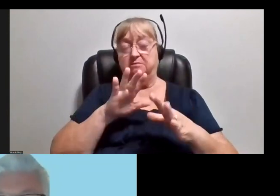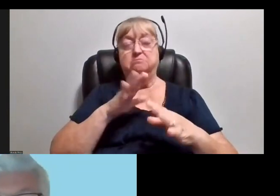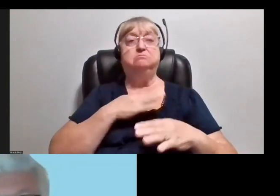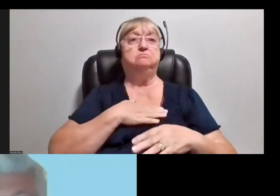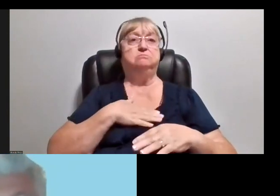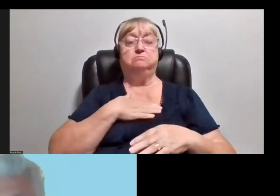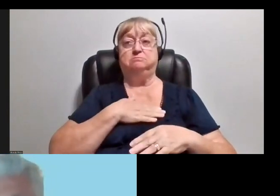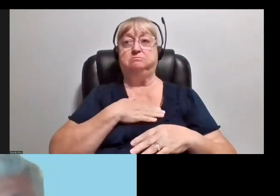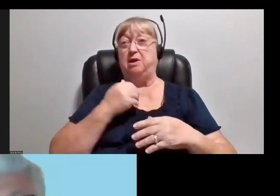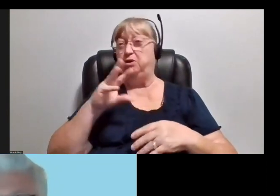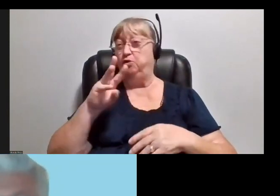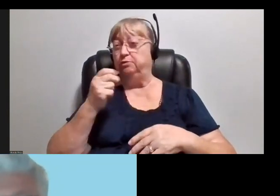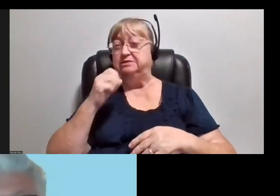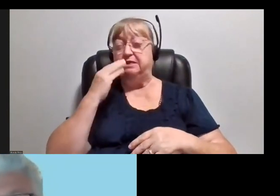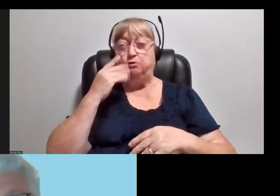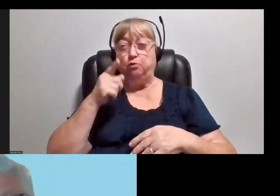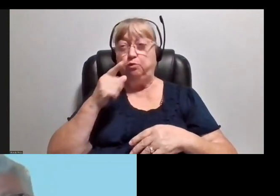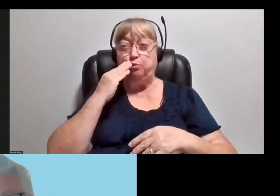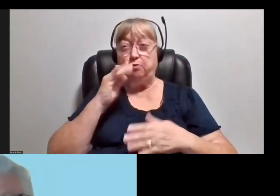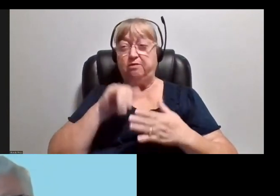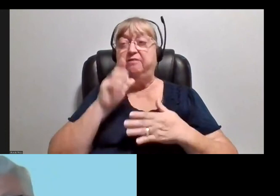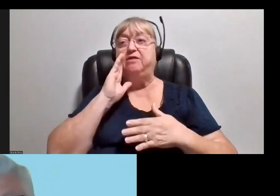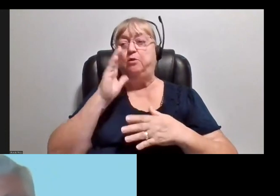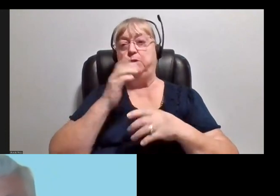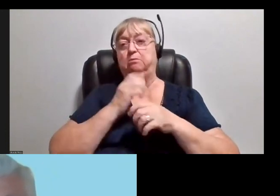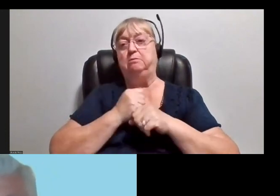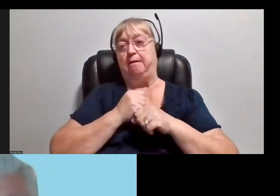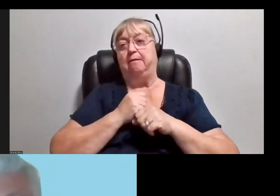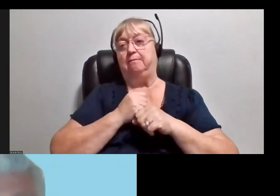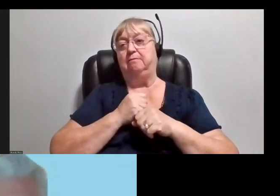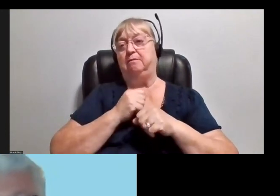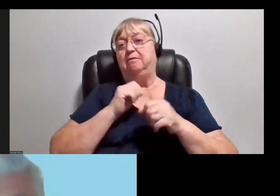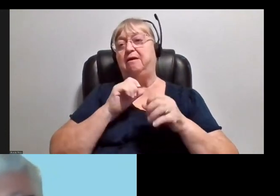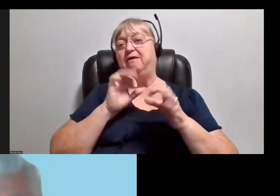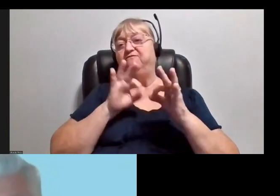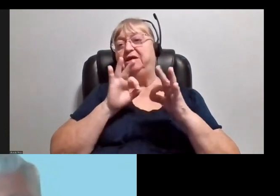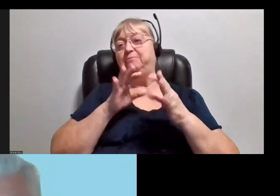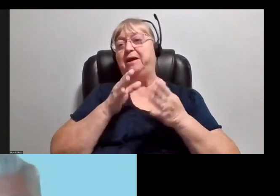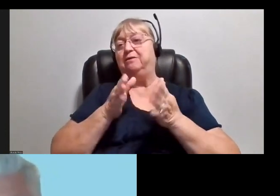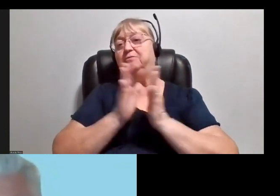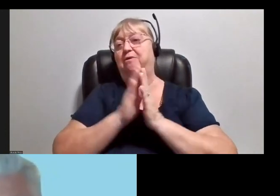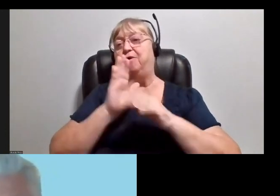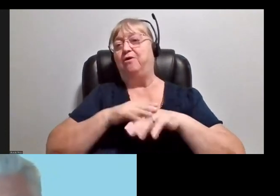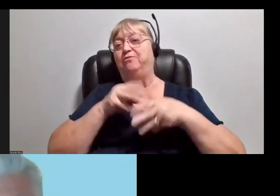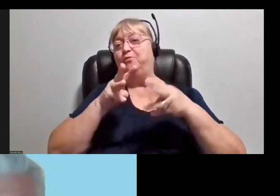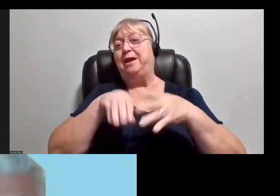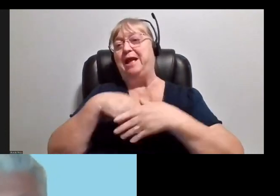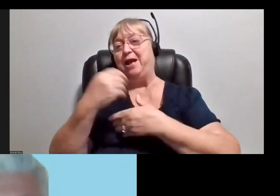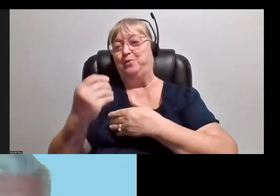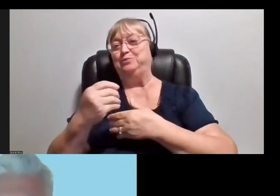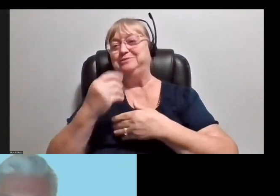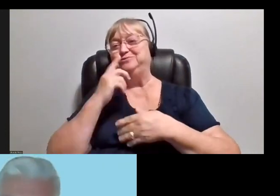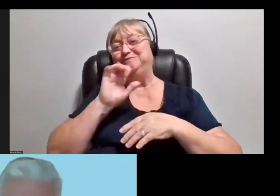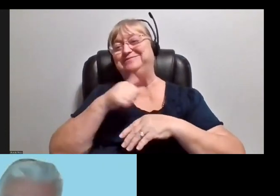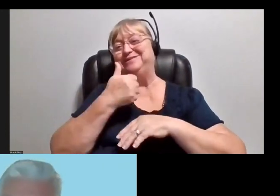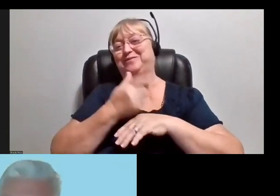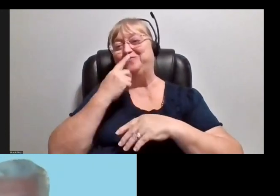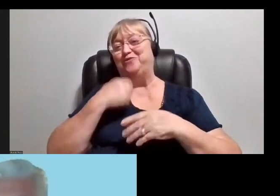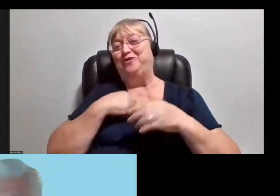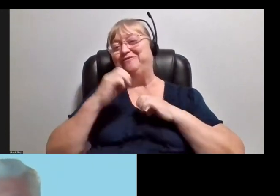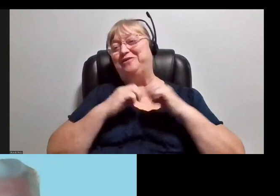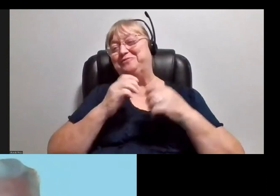Chris, I don't know if you know this, they're actually going to get asked for feedback on their way out of the webinar as well.